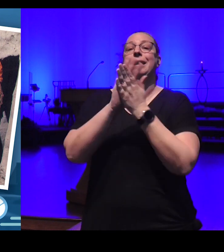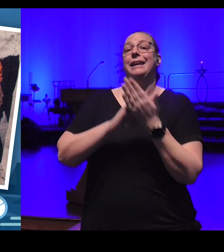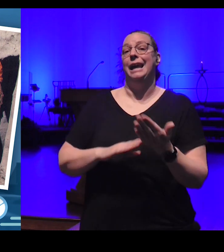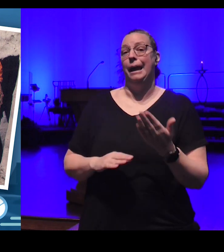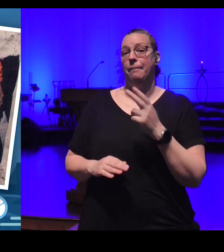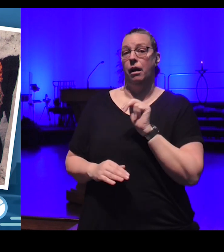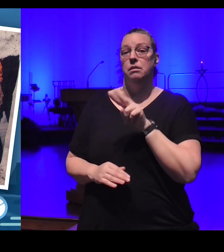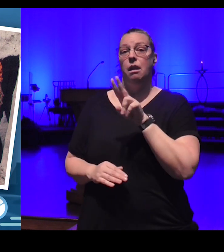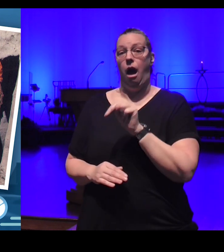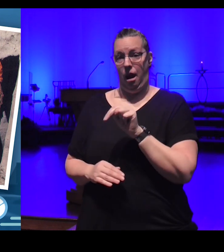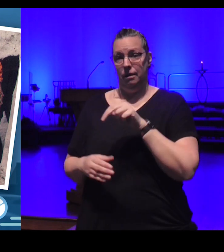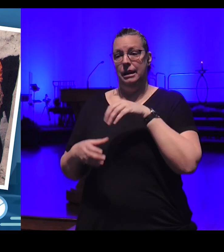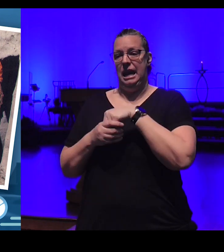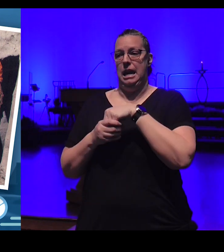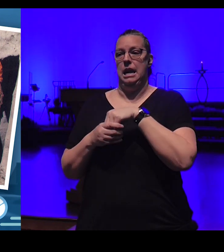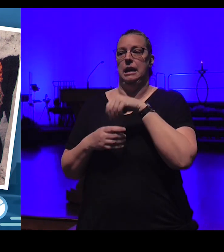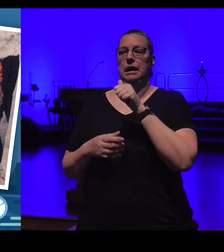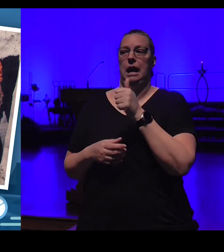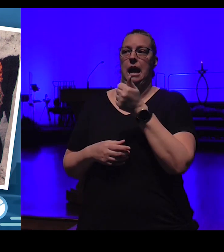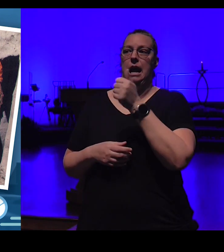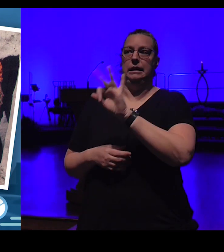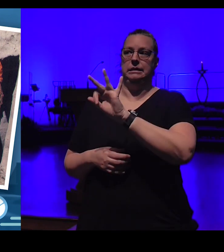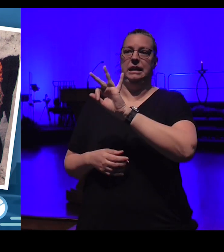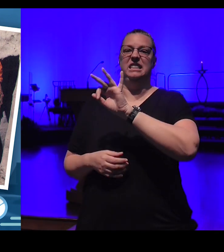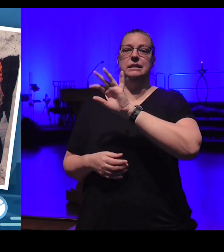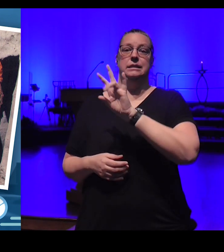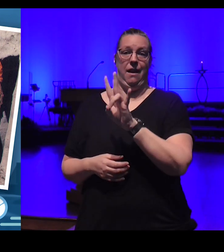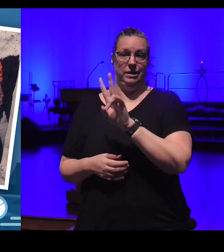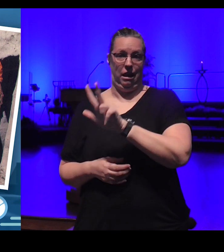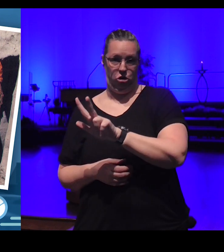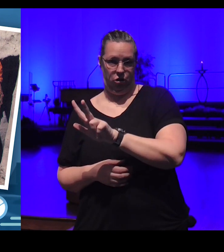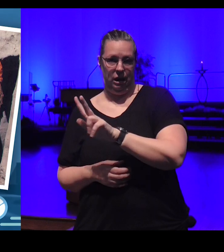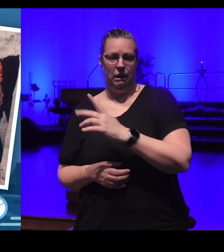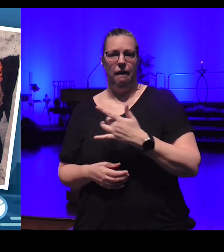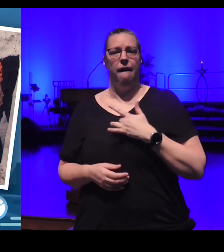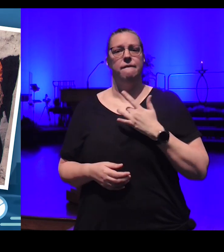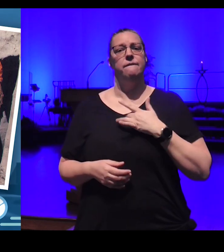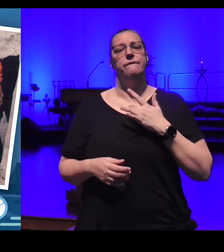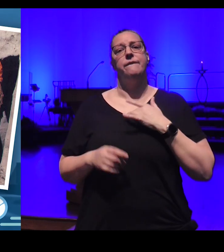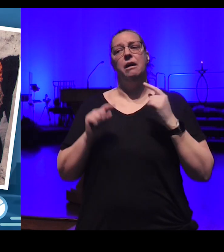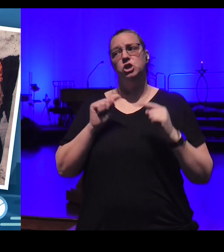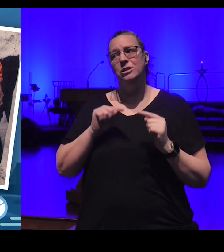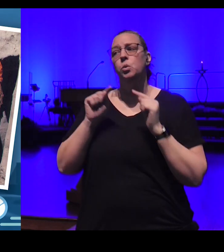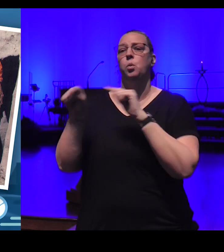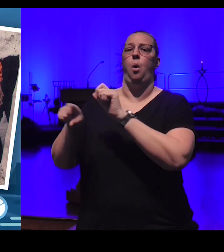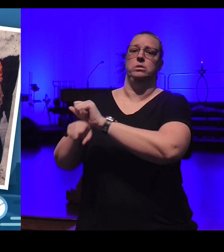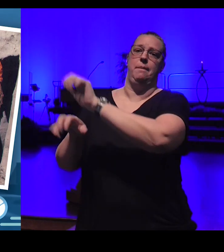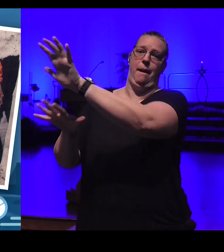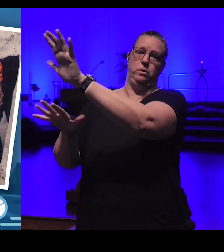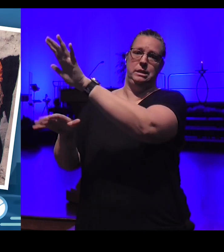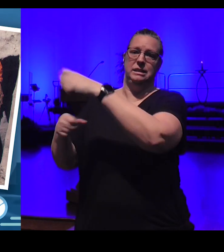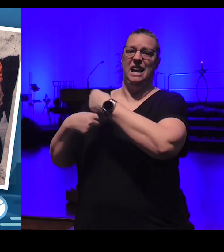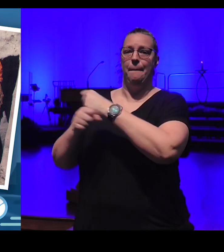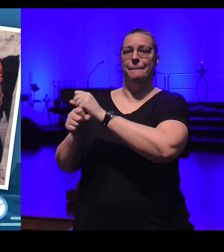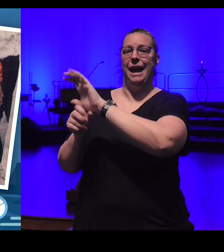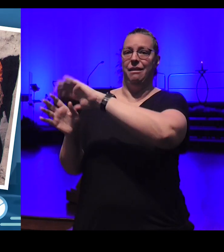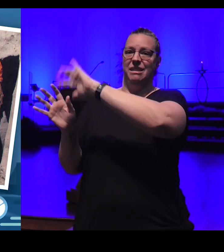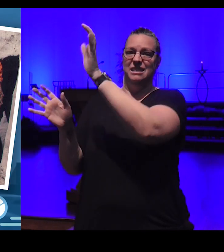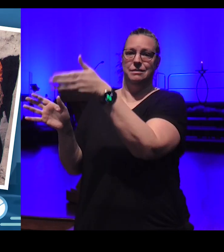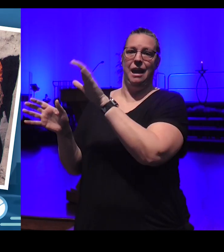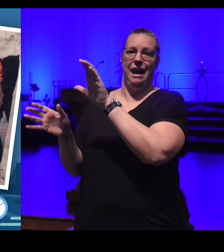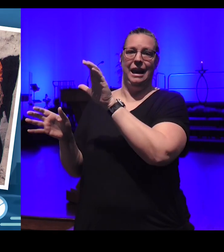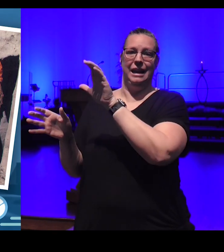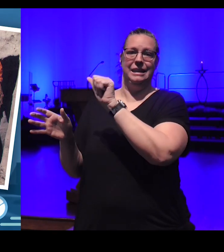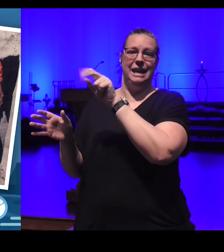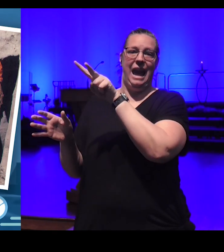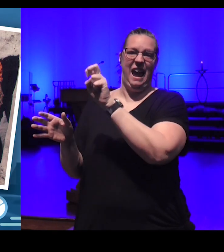nun and eventually felt called to trek to the Himalayas and make this cave her home. You can read